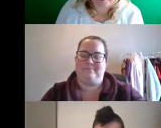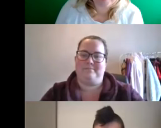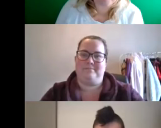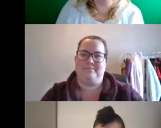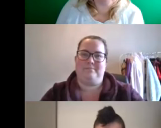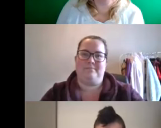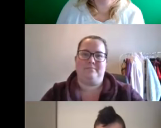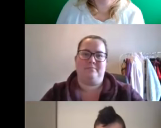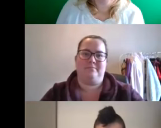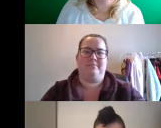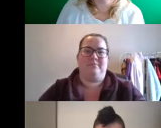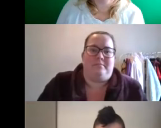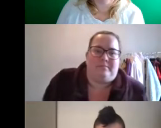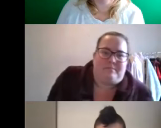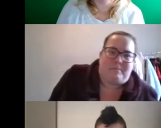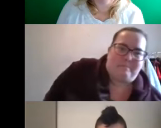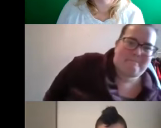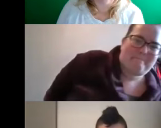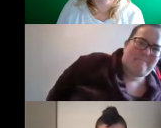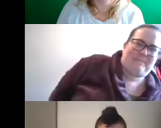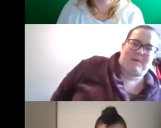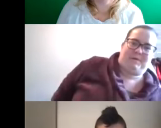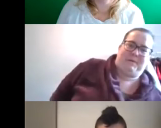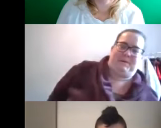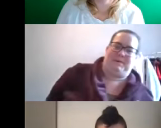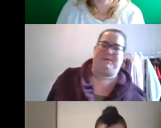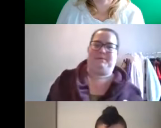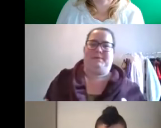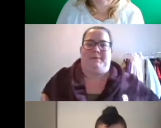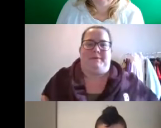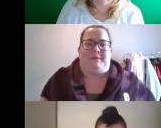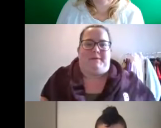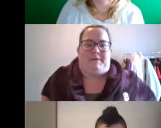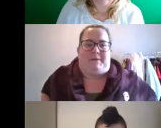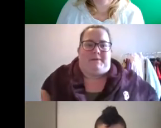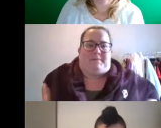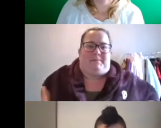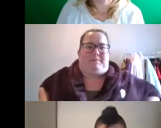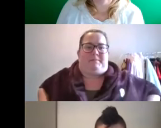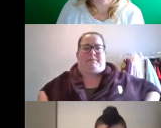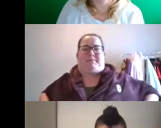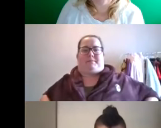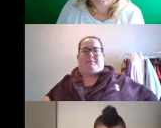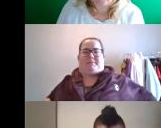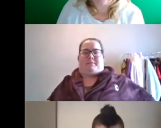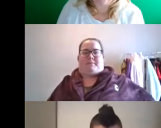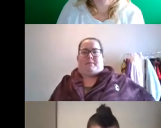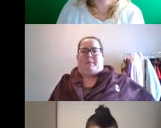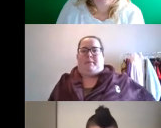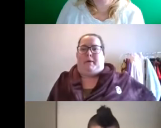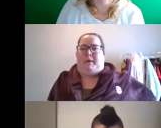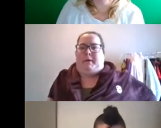little Elan piece here. It's a still of Julianne Gillen, who works in